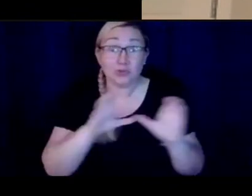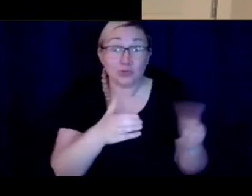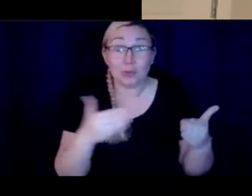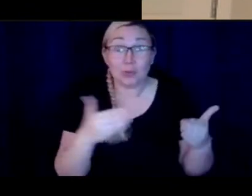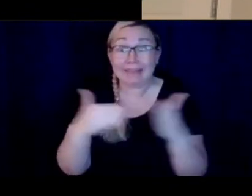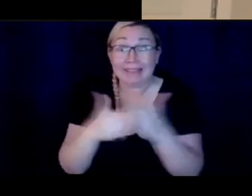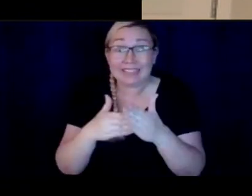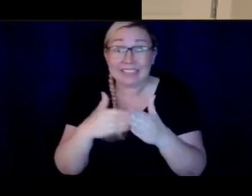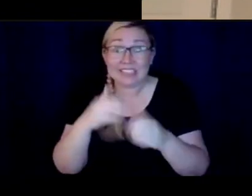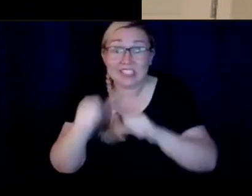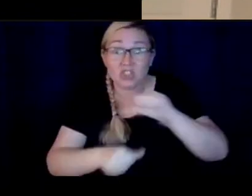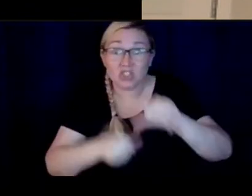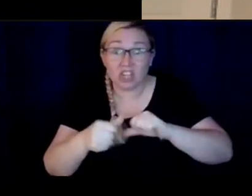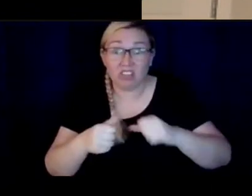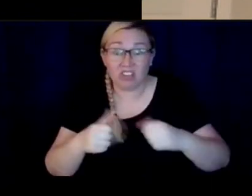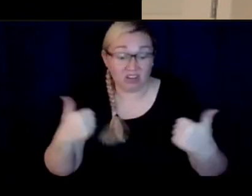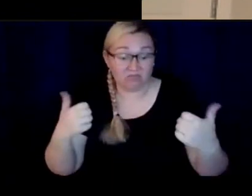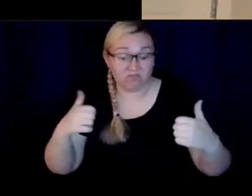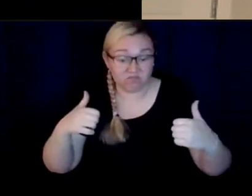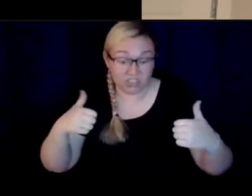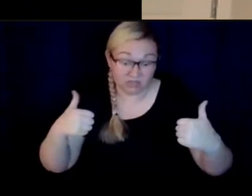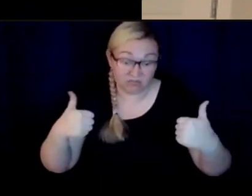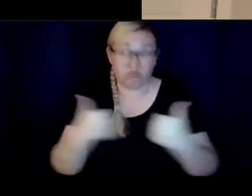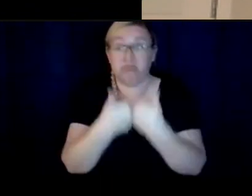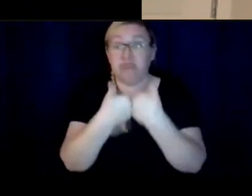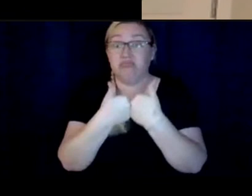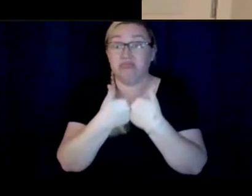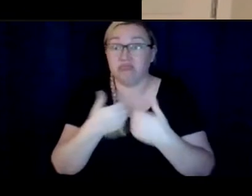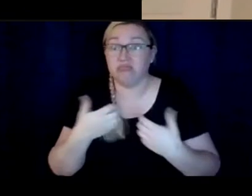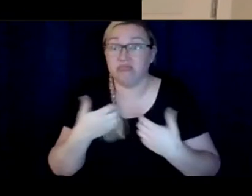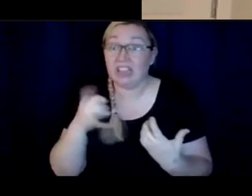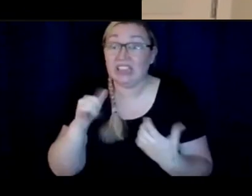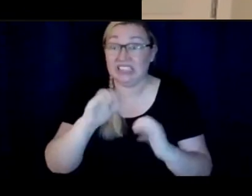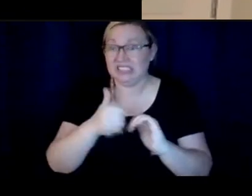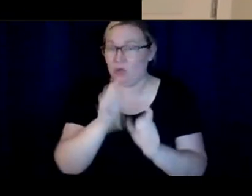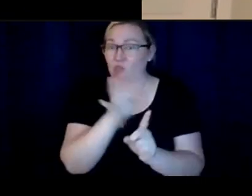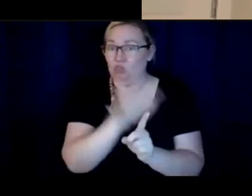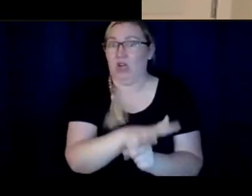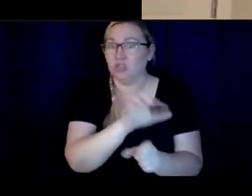other. And I think that's the way oppression works sometimes. So